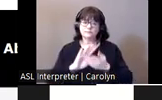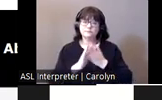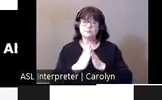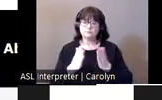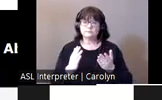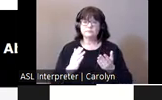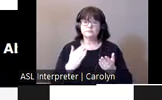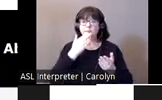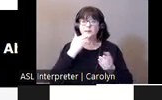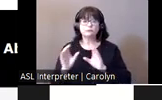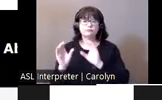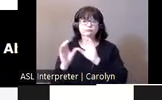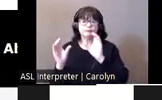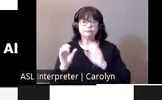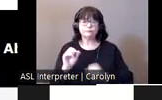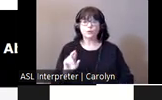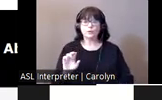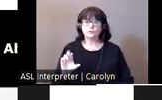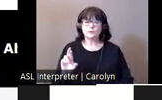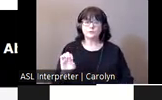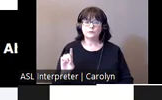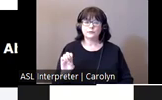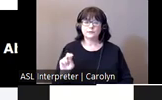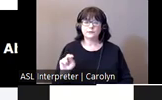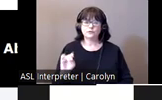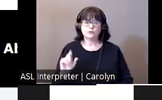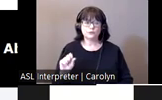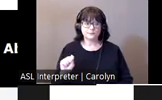itself into some of our discussion today.